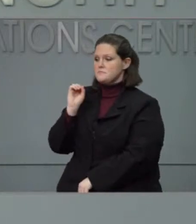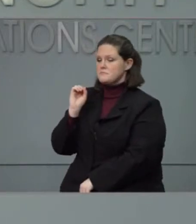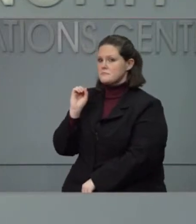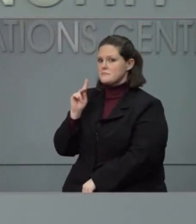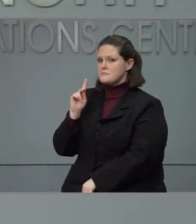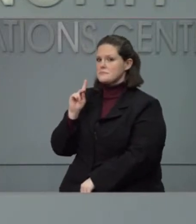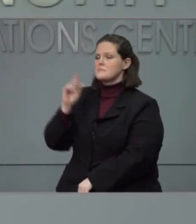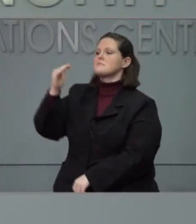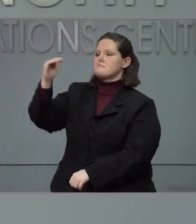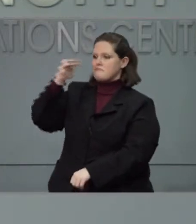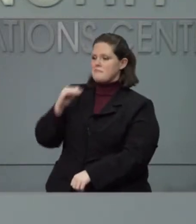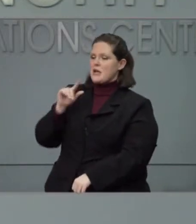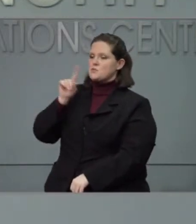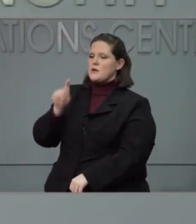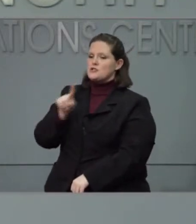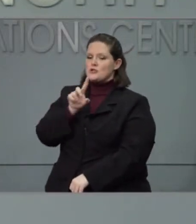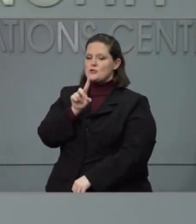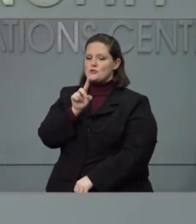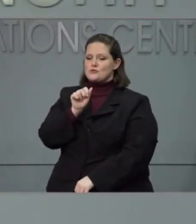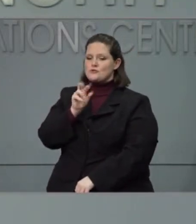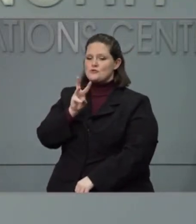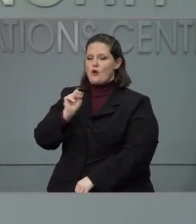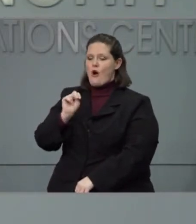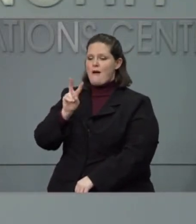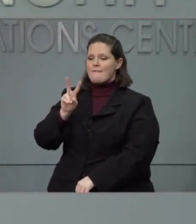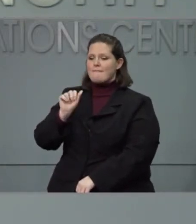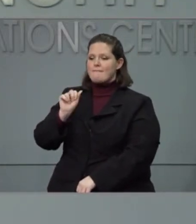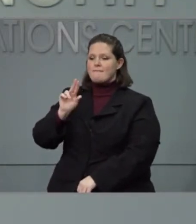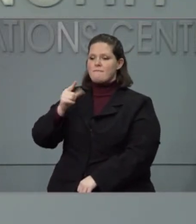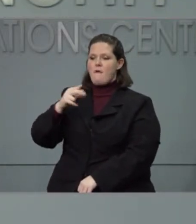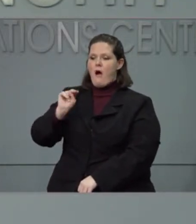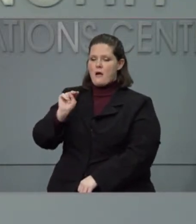Moving on to our next question from Dawn Vaughn with the News and Observer.